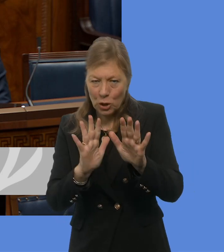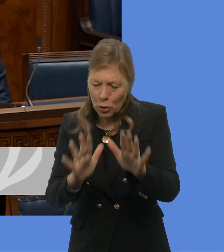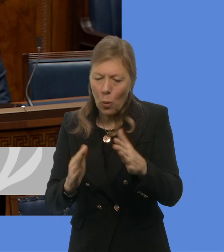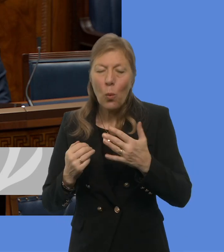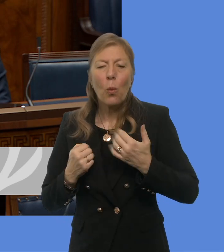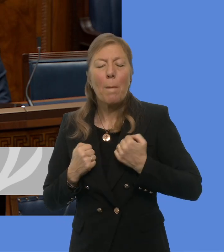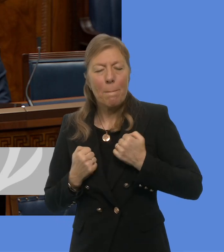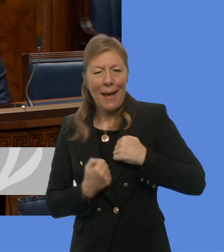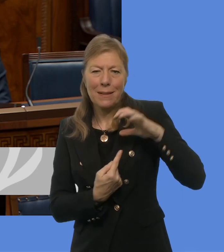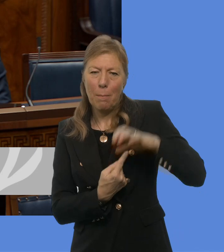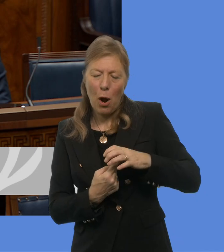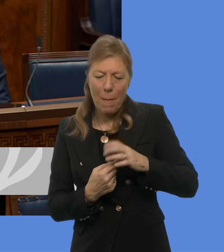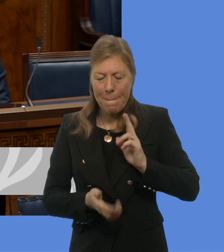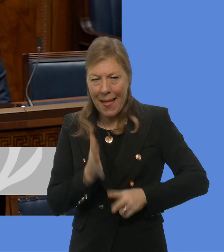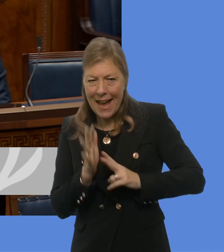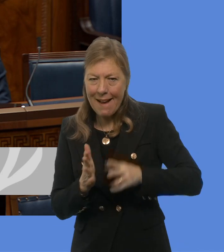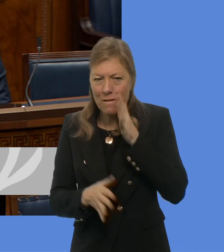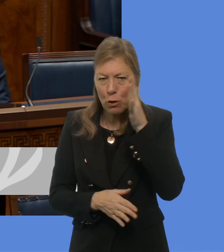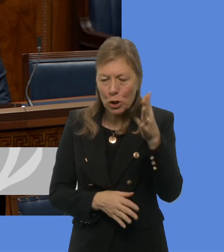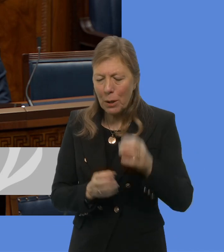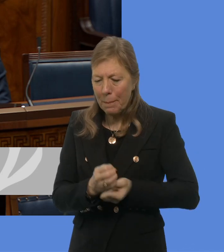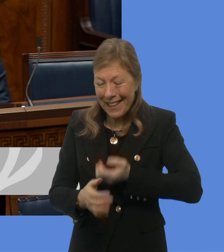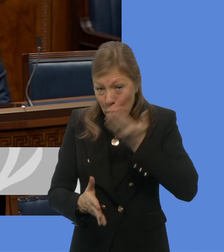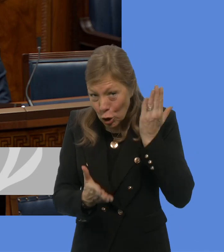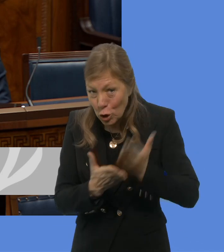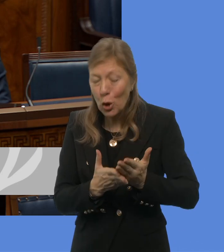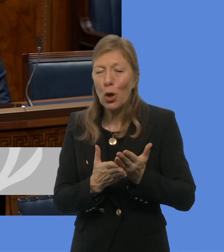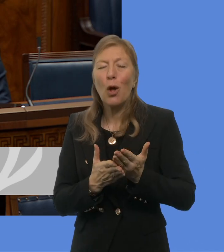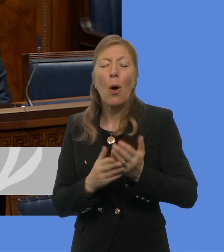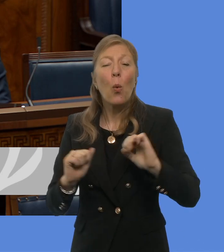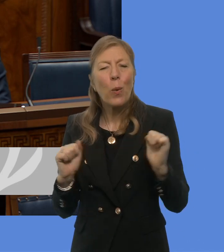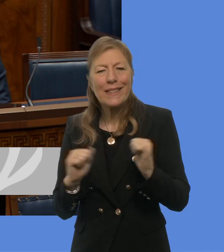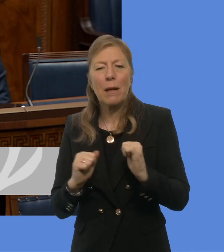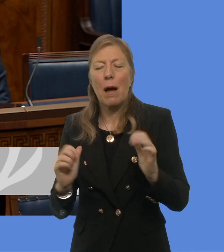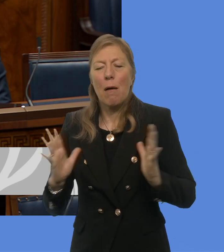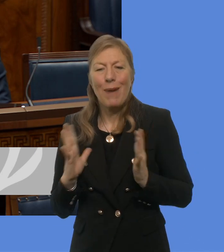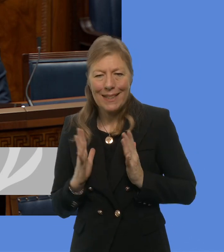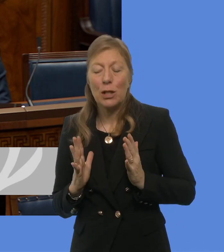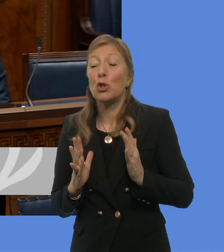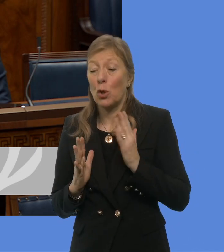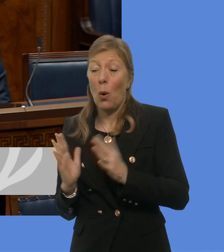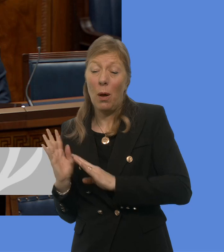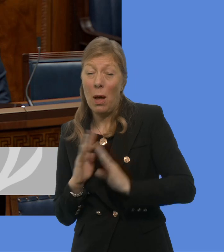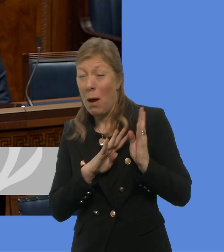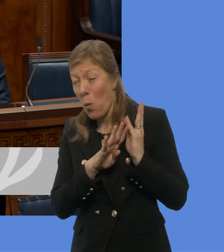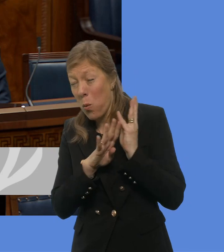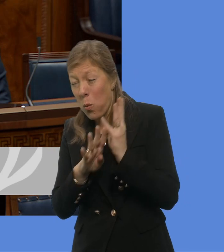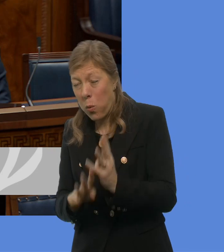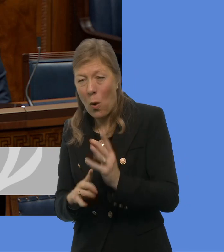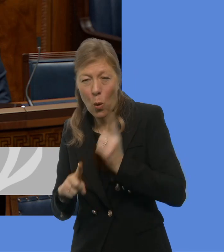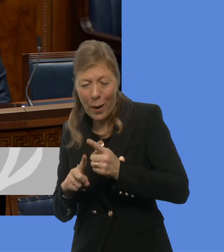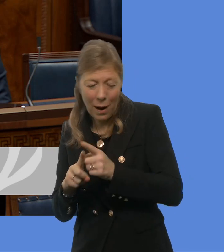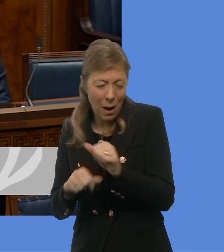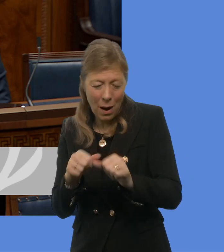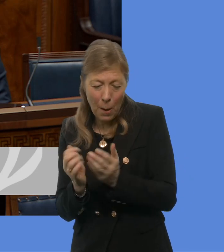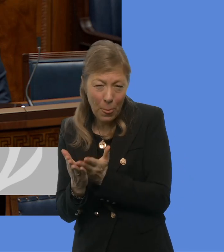capacity and improve flow through our hospitals, all part of the winter preparedness arrangements. Trust plan also to include